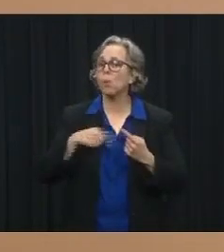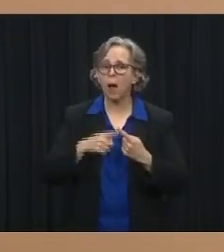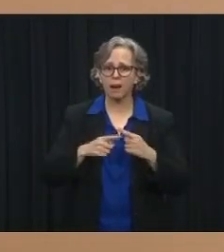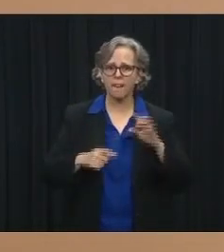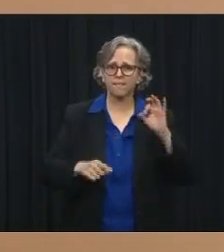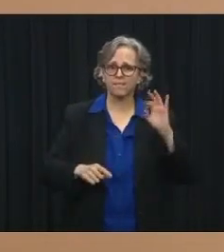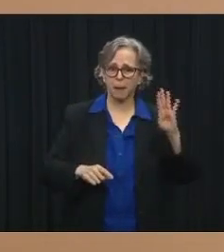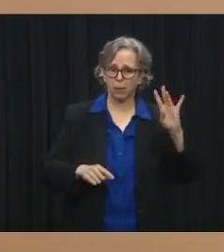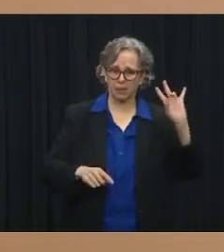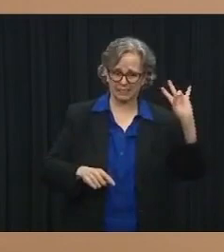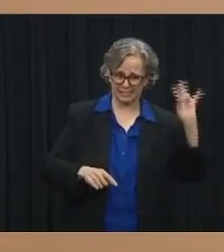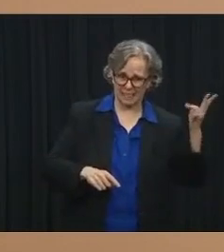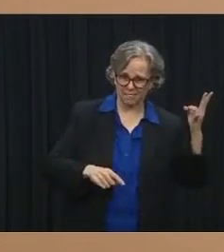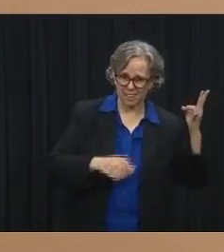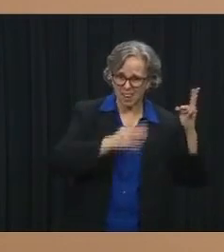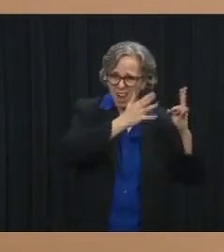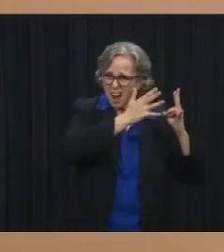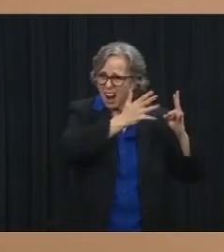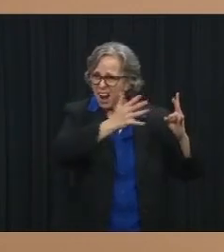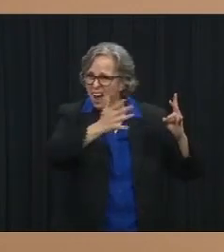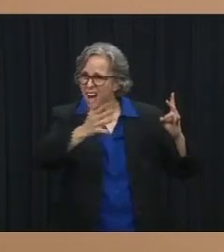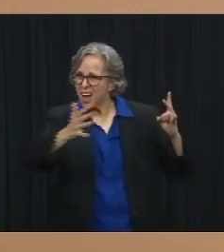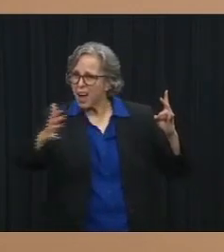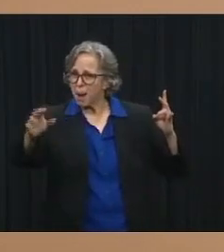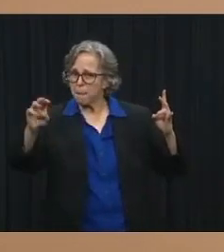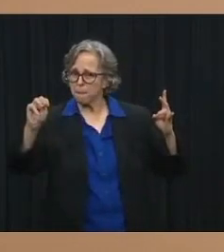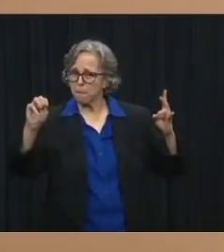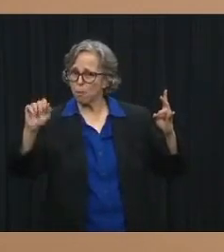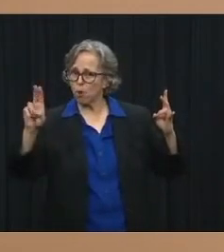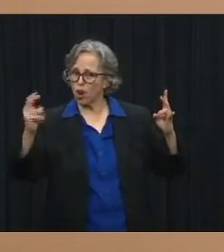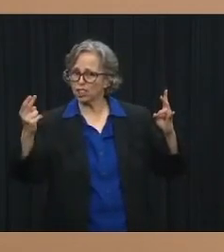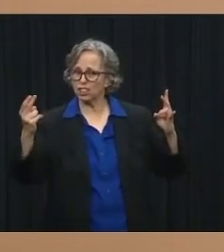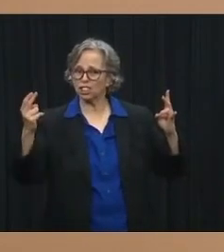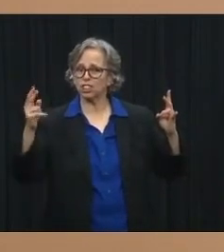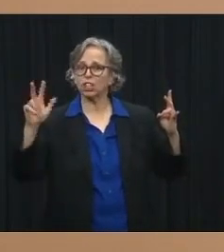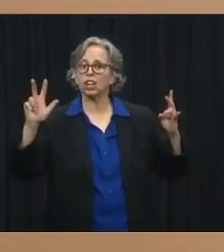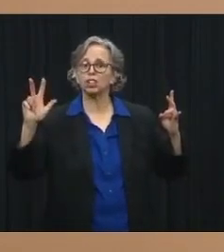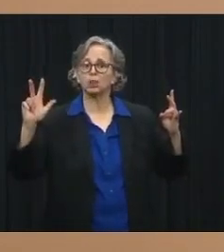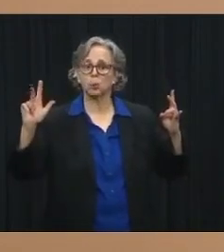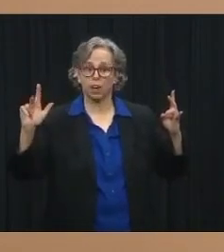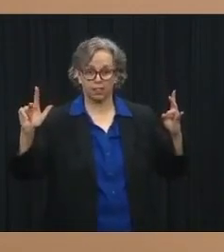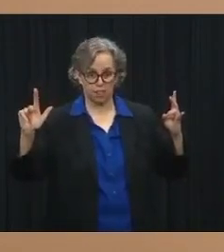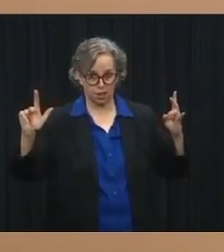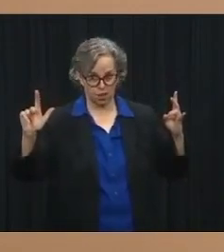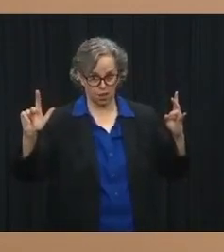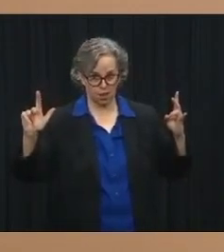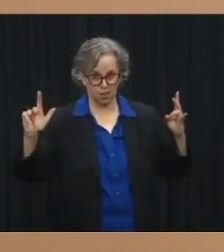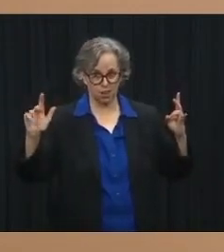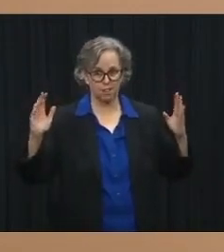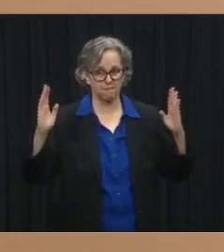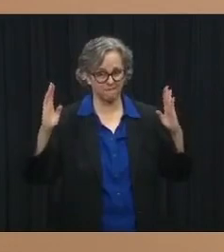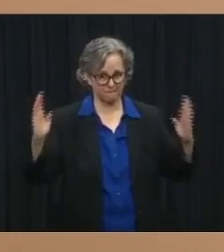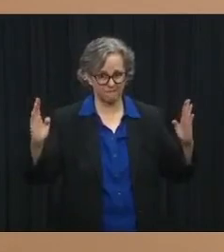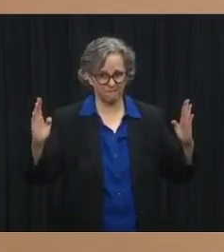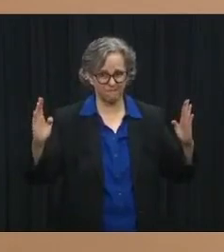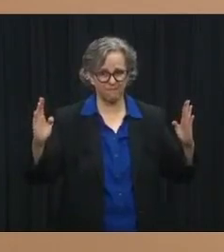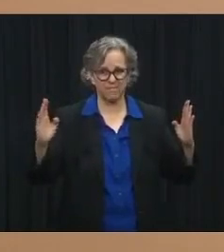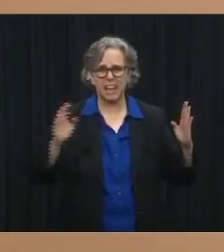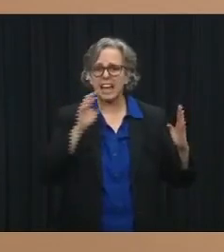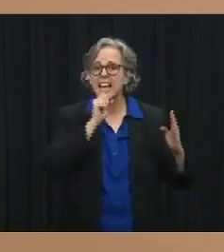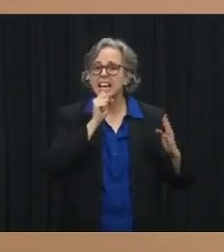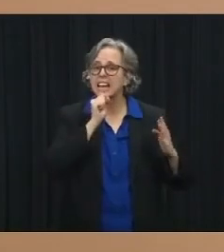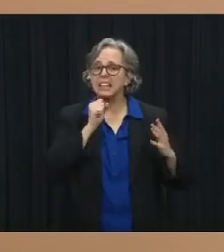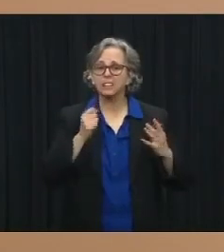to as recently as March 23rd. Our age range at this point is from less than